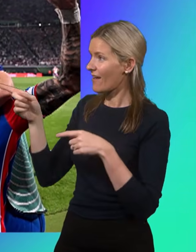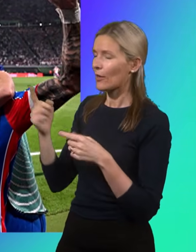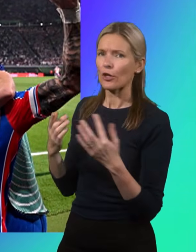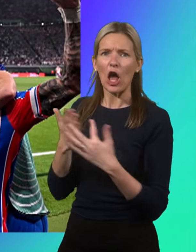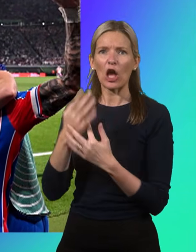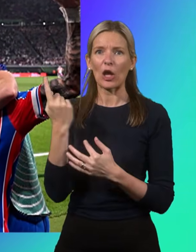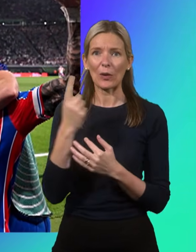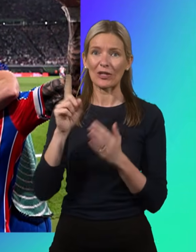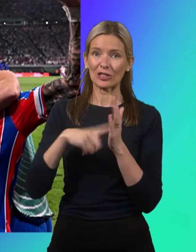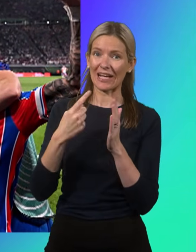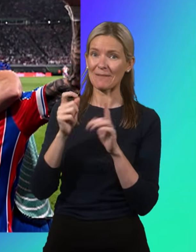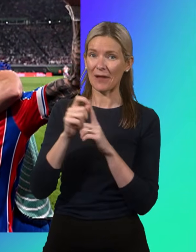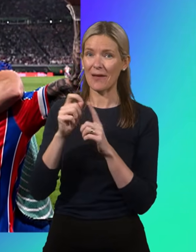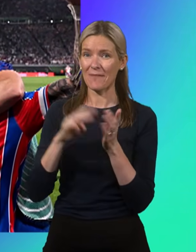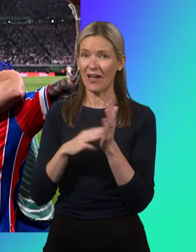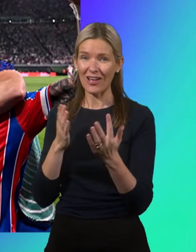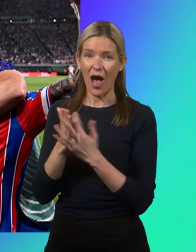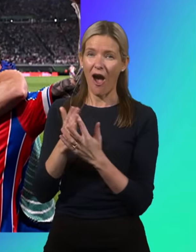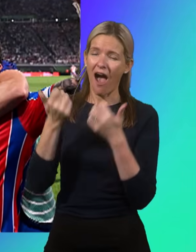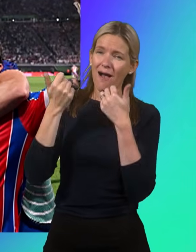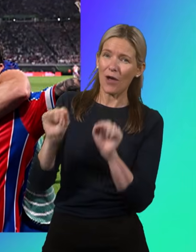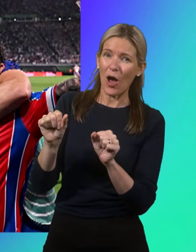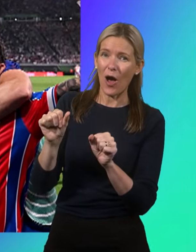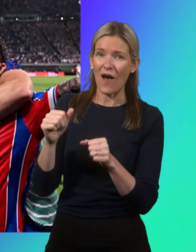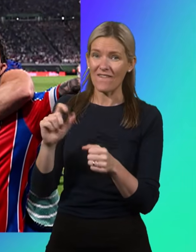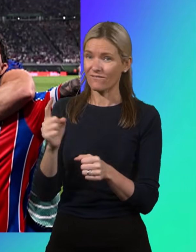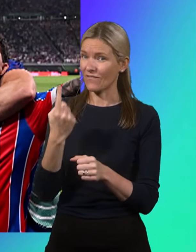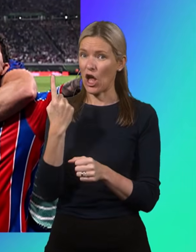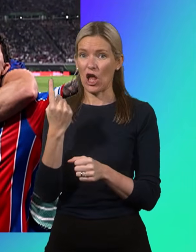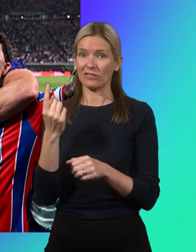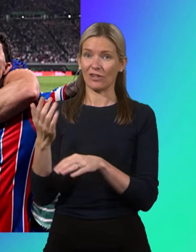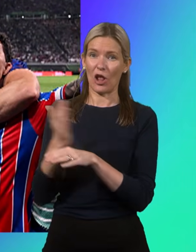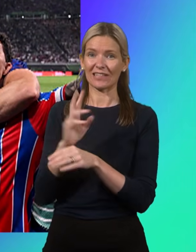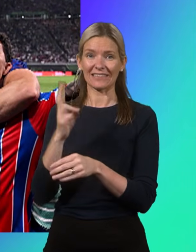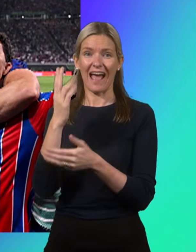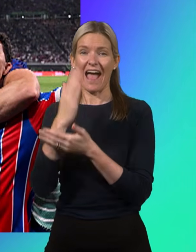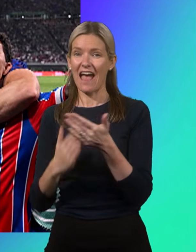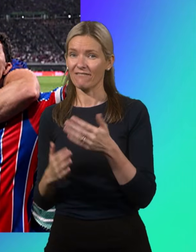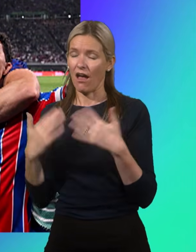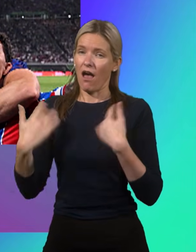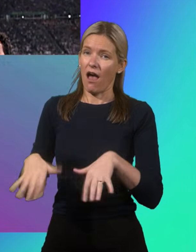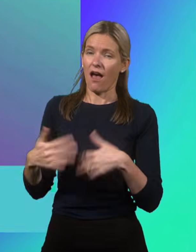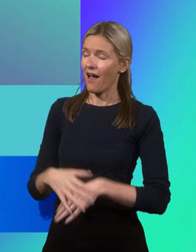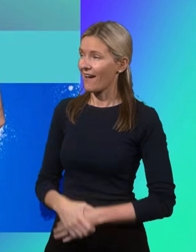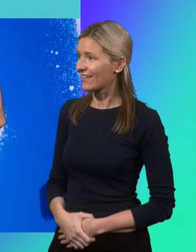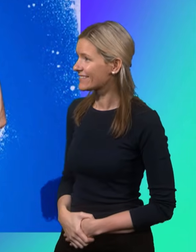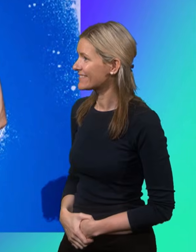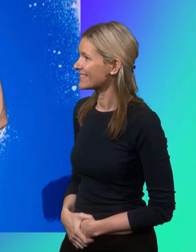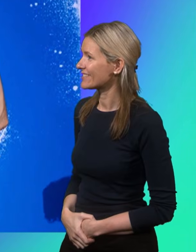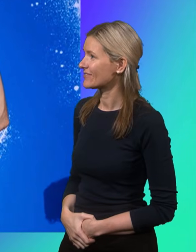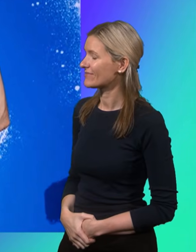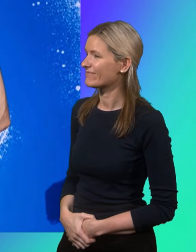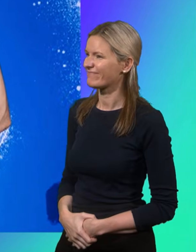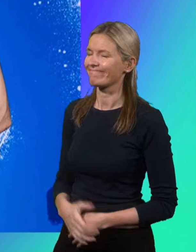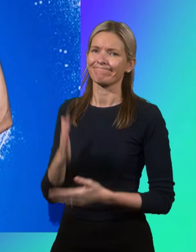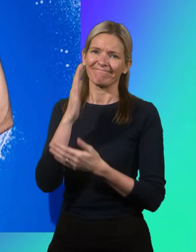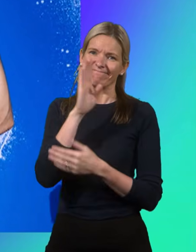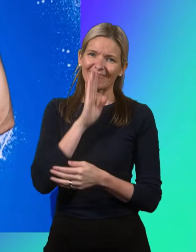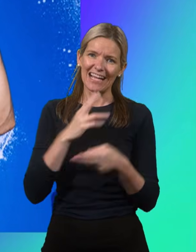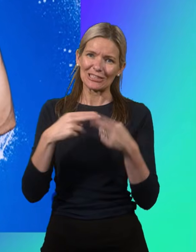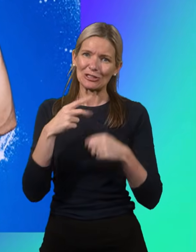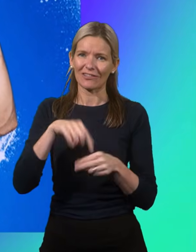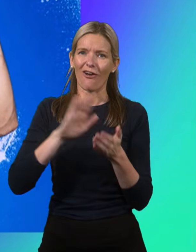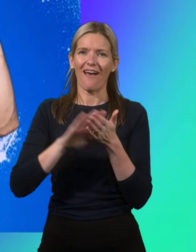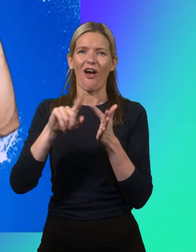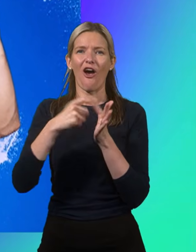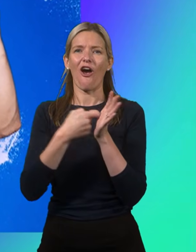Striker Jean-Philippe Mateta got the winner for Palace early in the second half. And it's bad news for Hearts